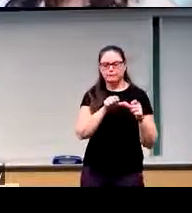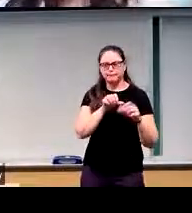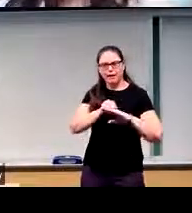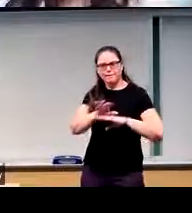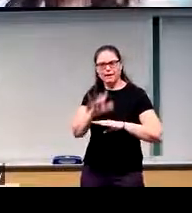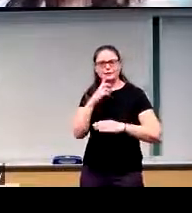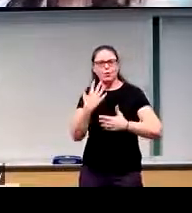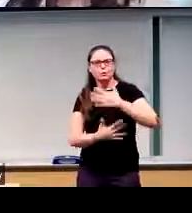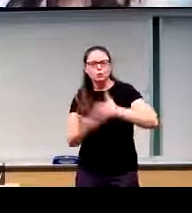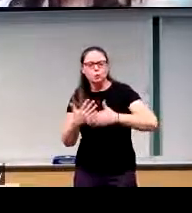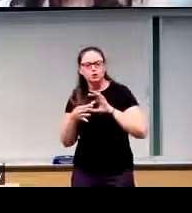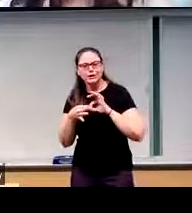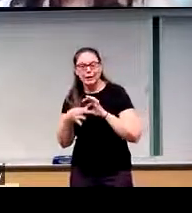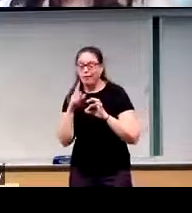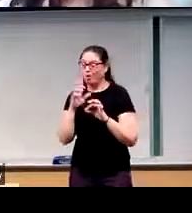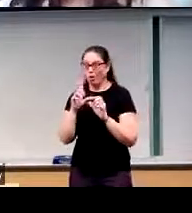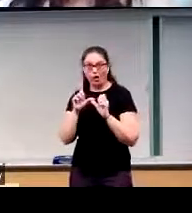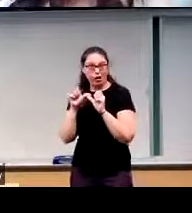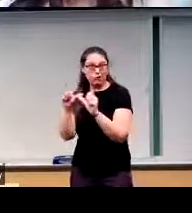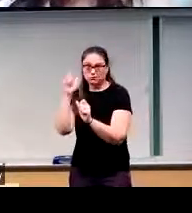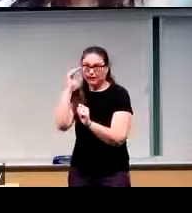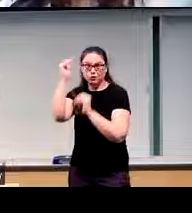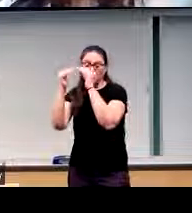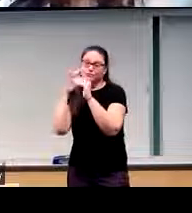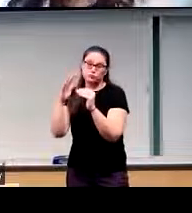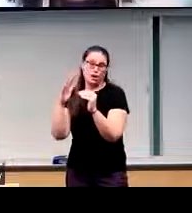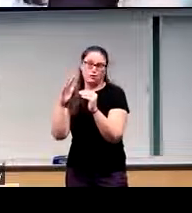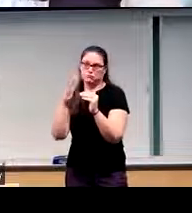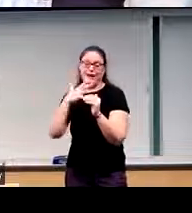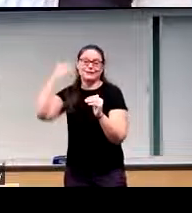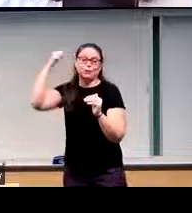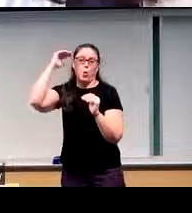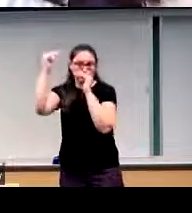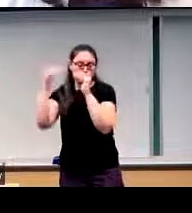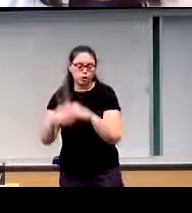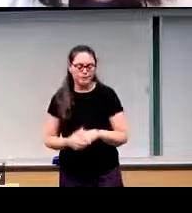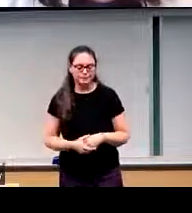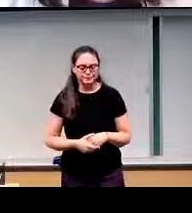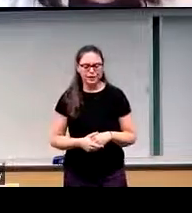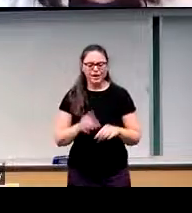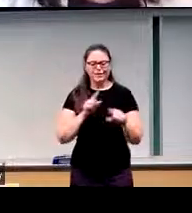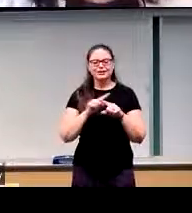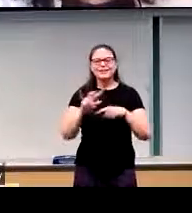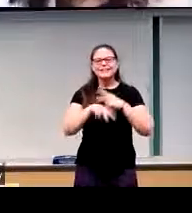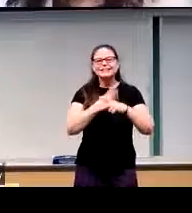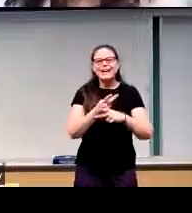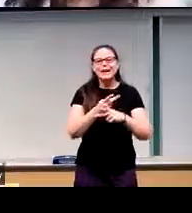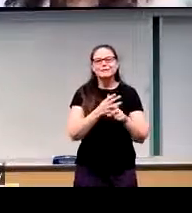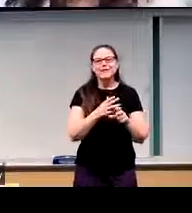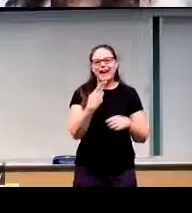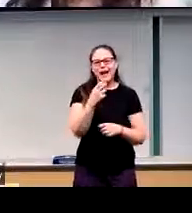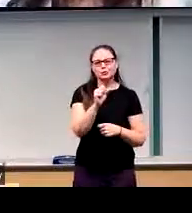social engagement well into adulthood and older adulthood. So different types of high school activities